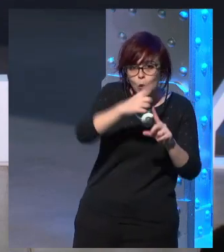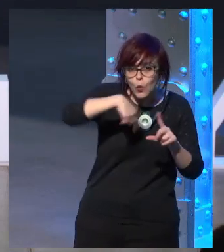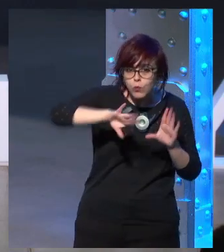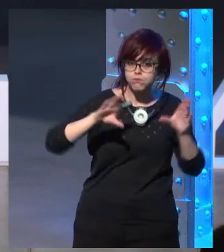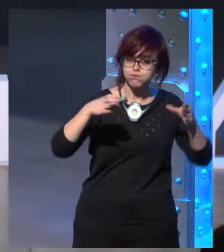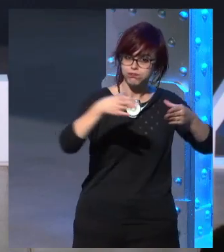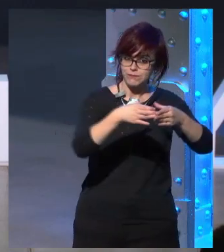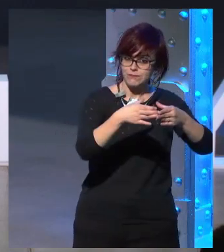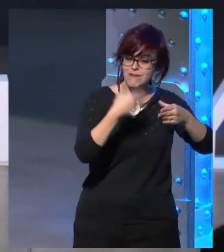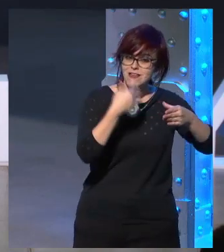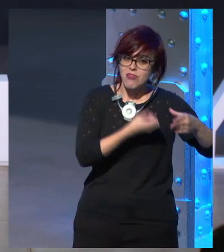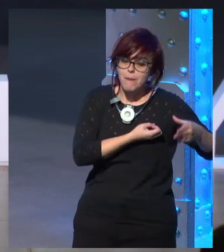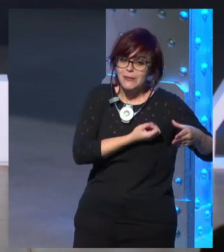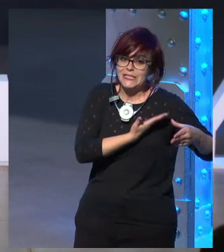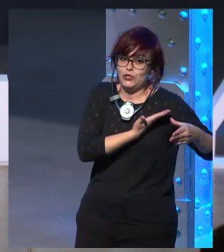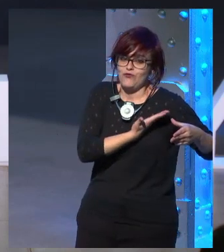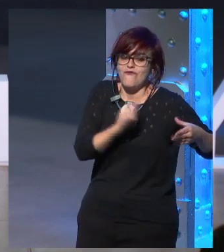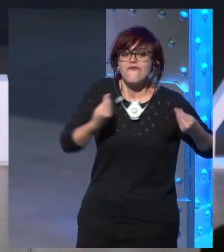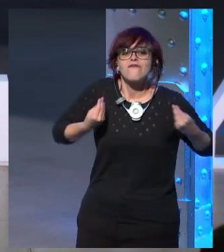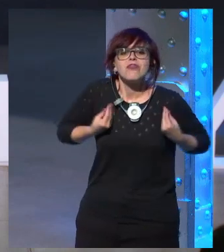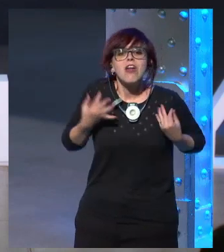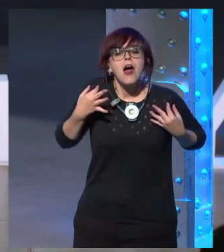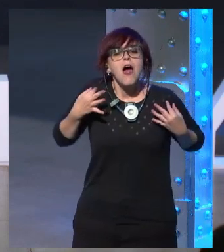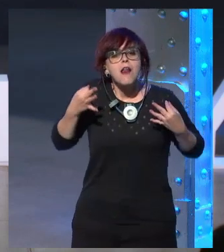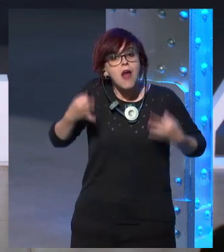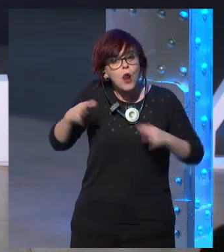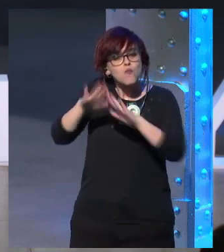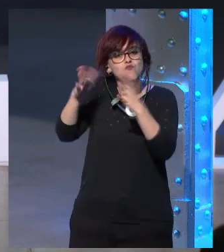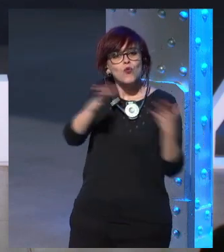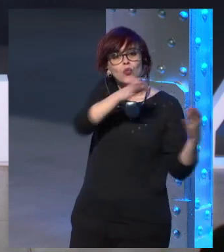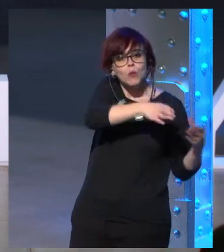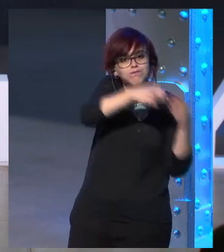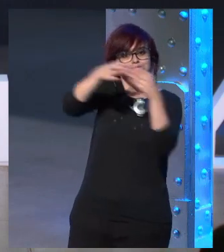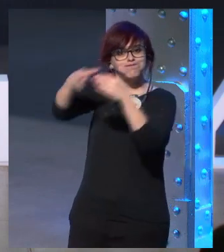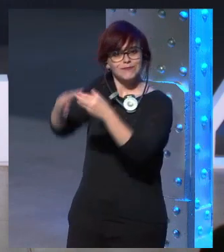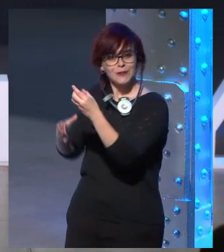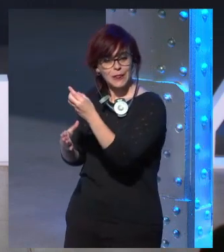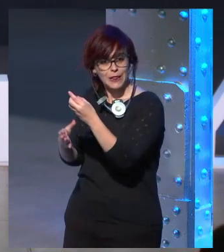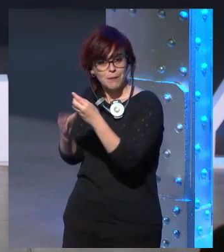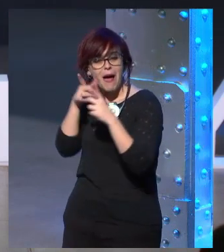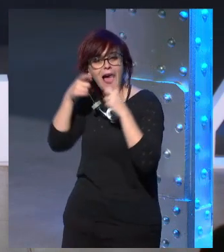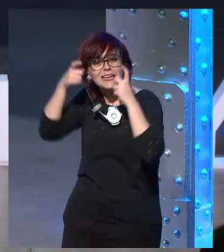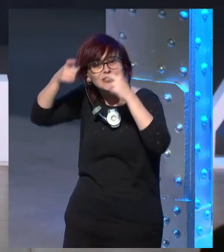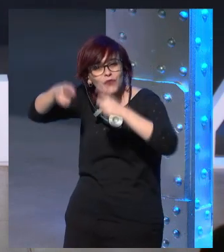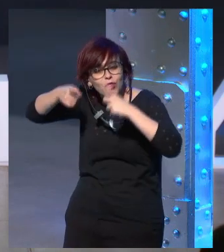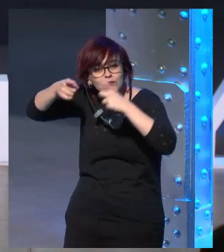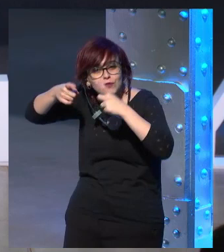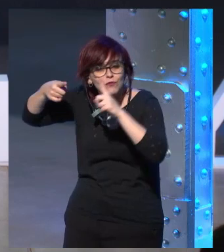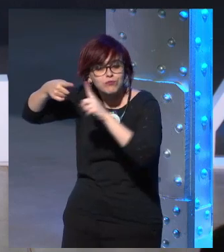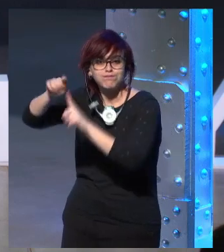passion can be translated into something from real life. It can take him to